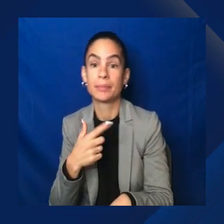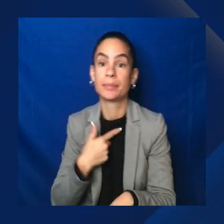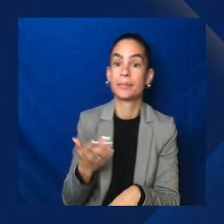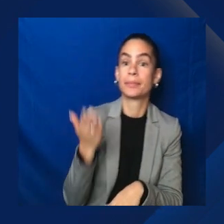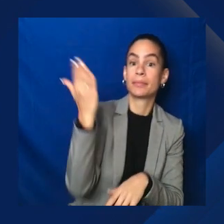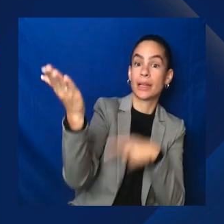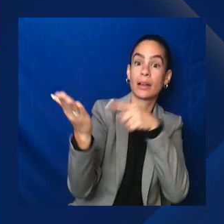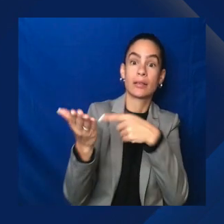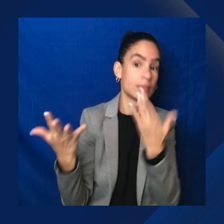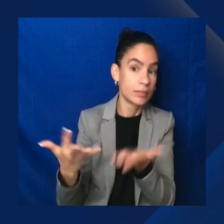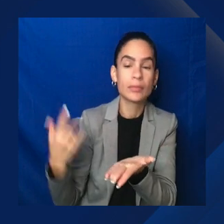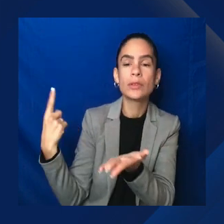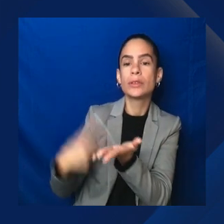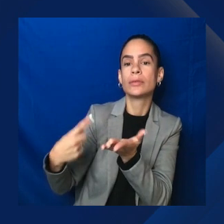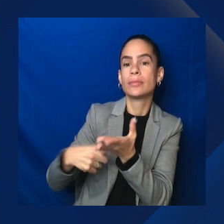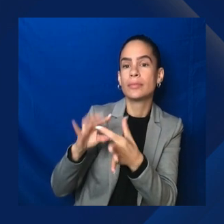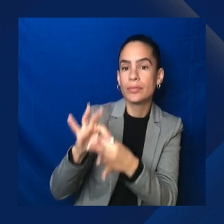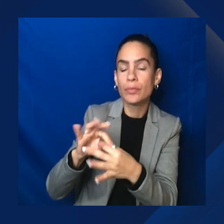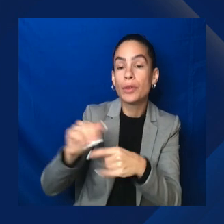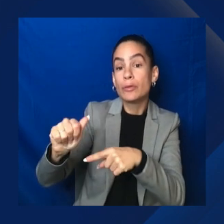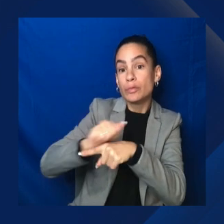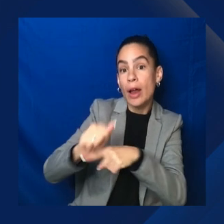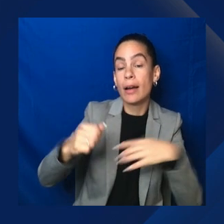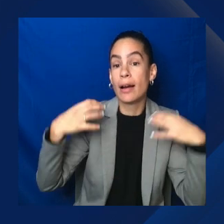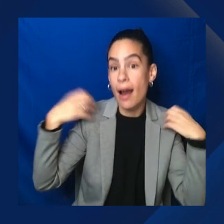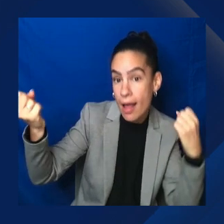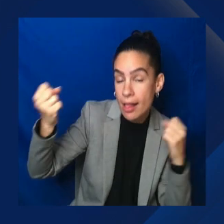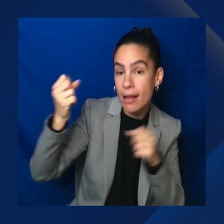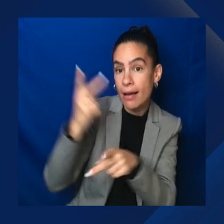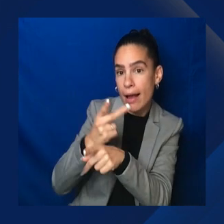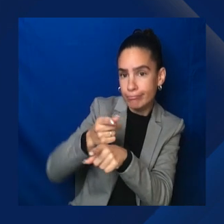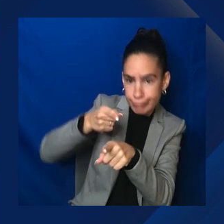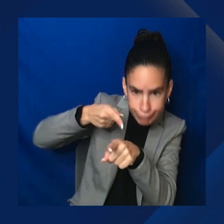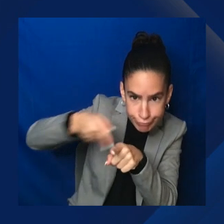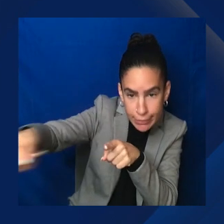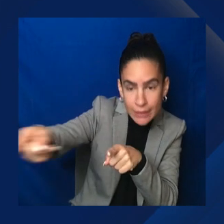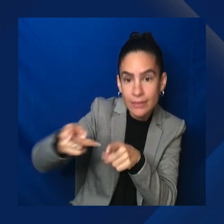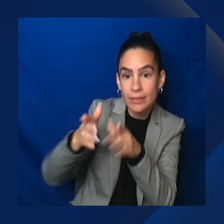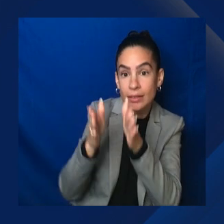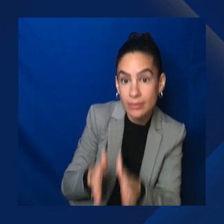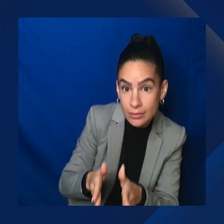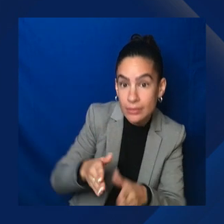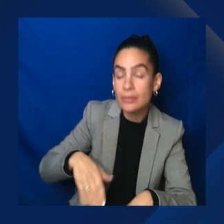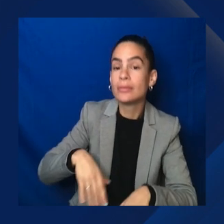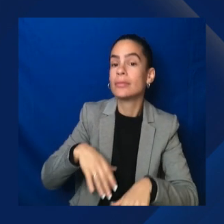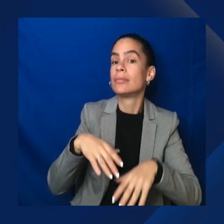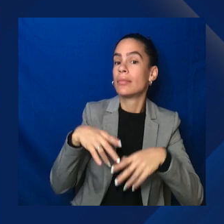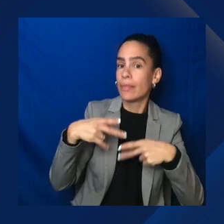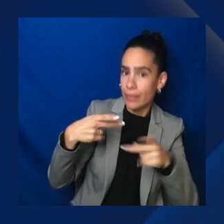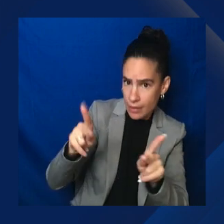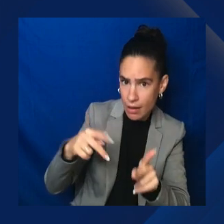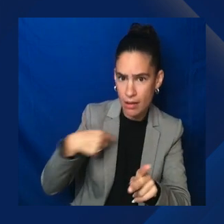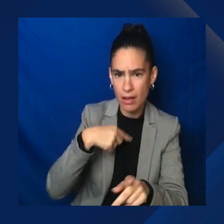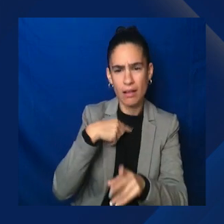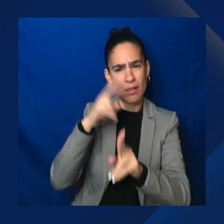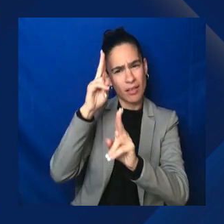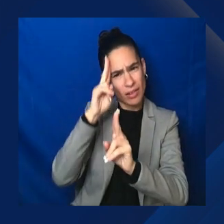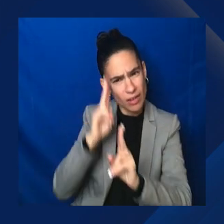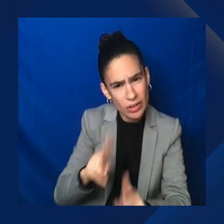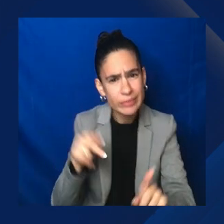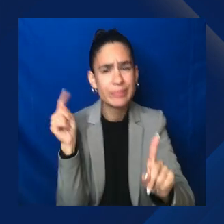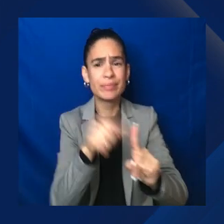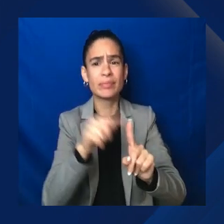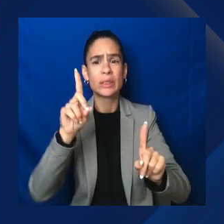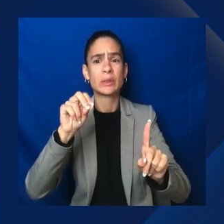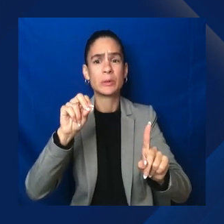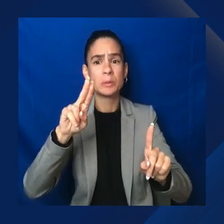professionals. Including let us honor the work of doulas and midwives and understand how they